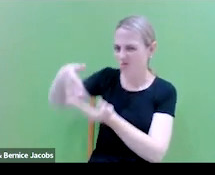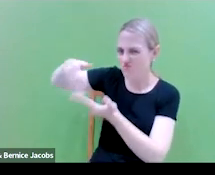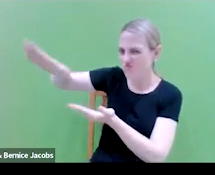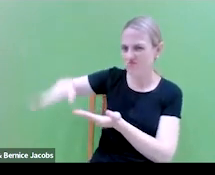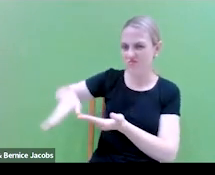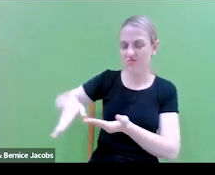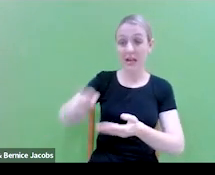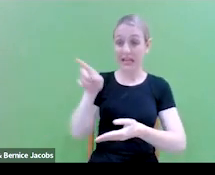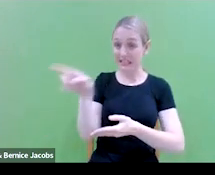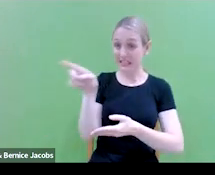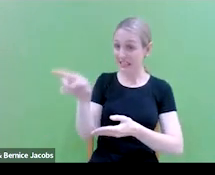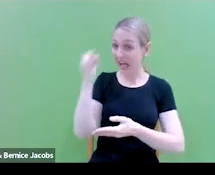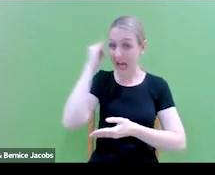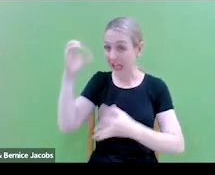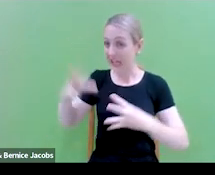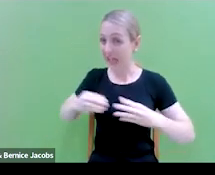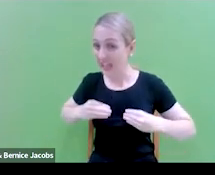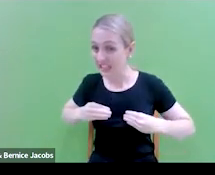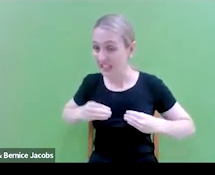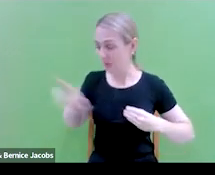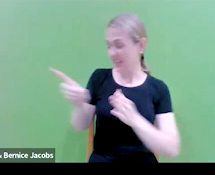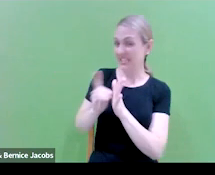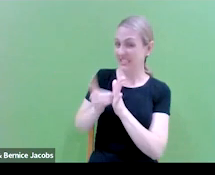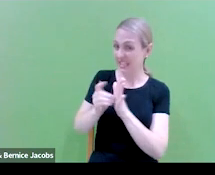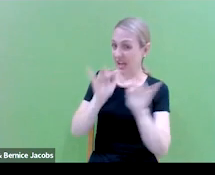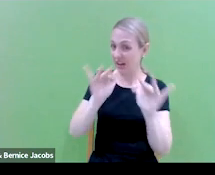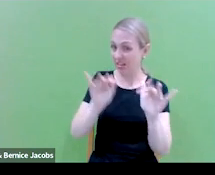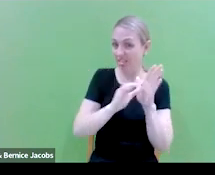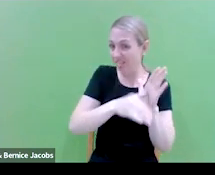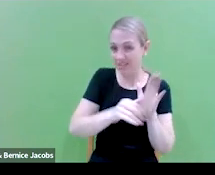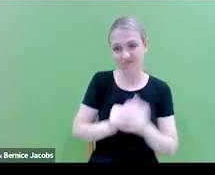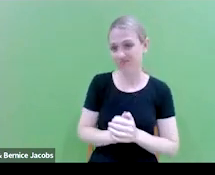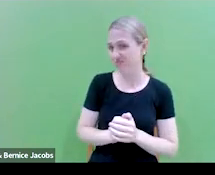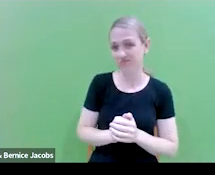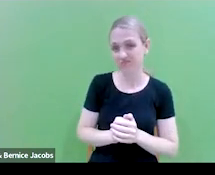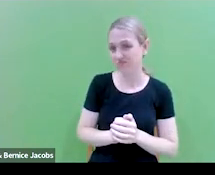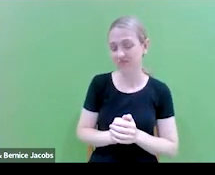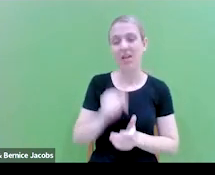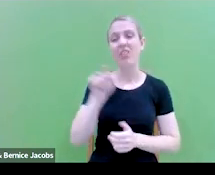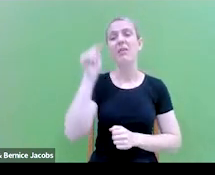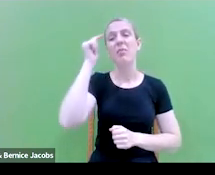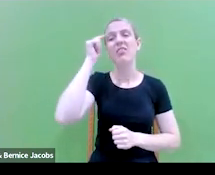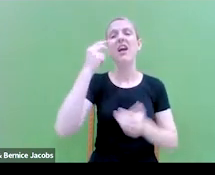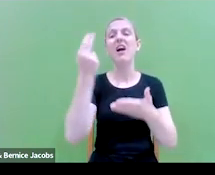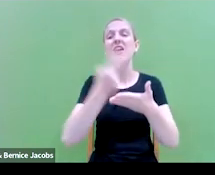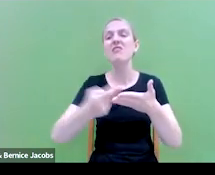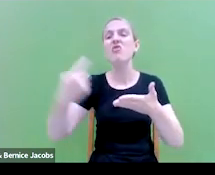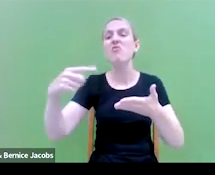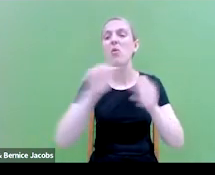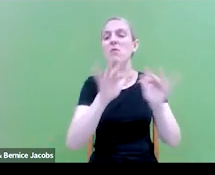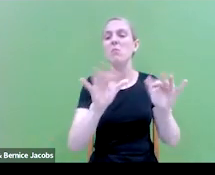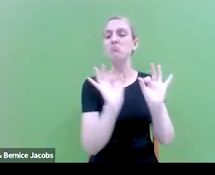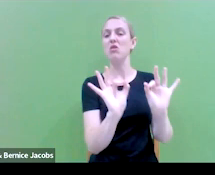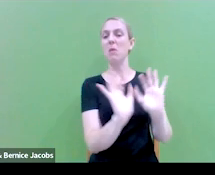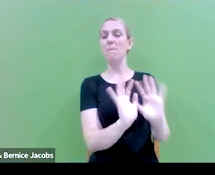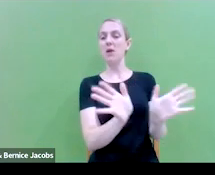have someone designing for anyone who wasn't what they considered the perfect human at the time. And so he